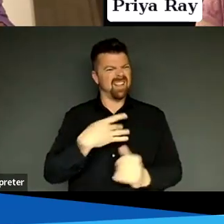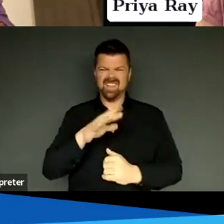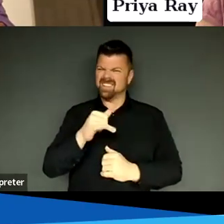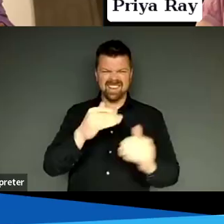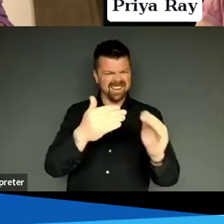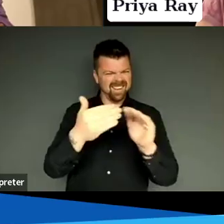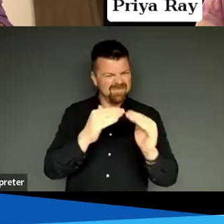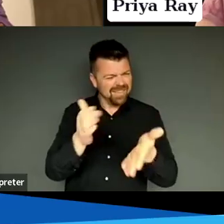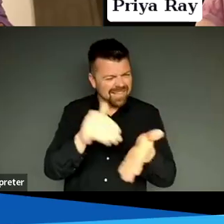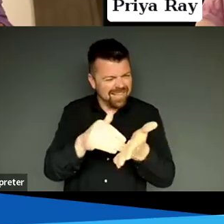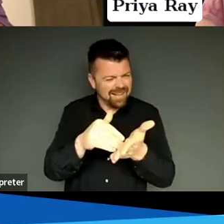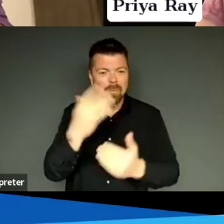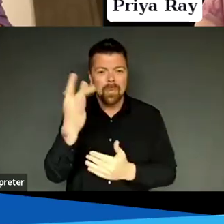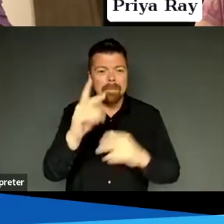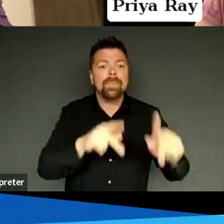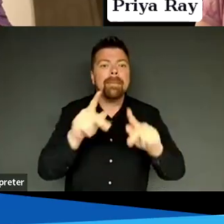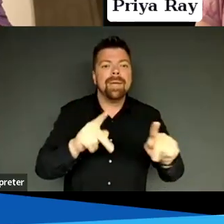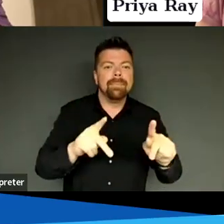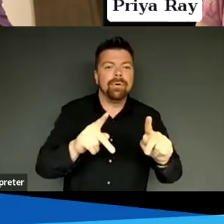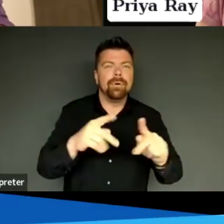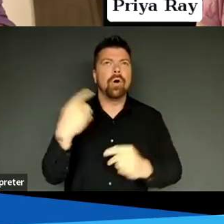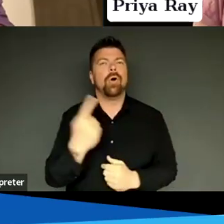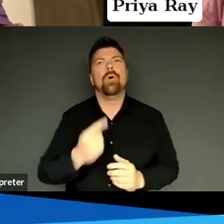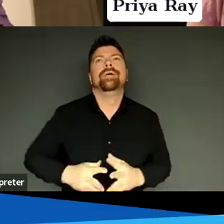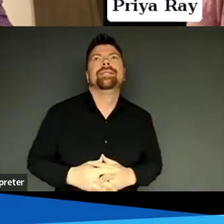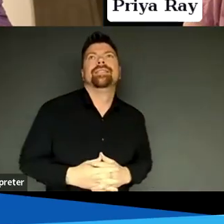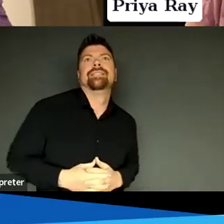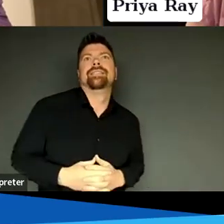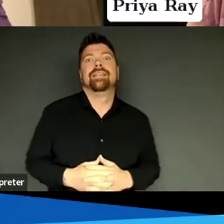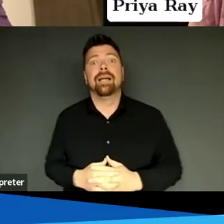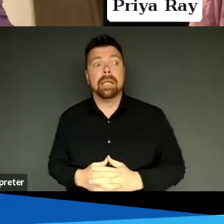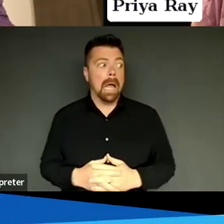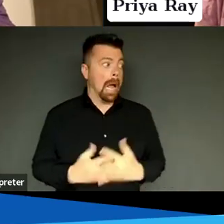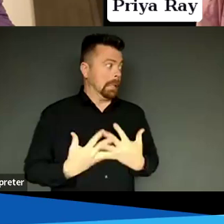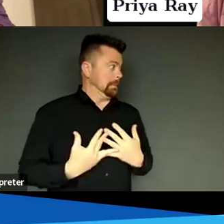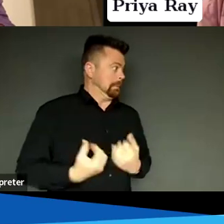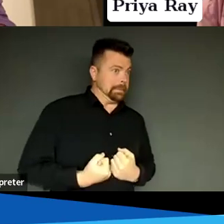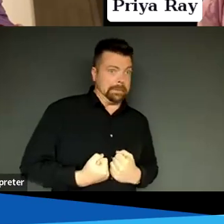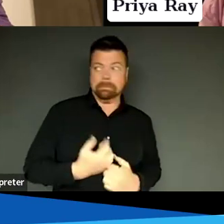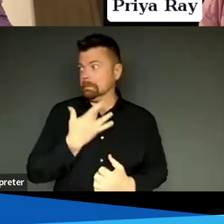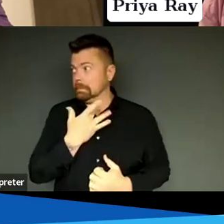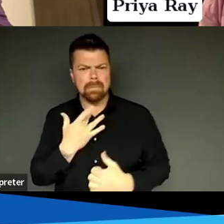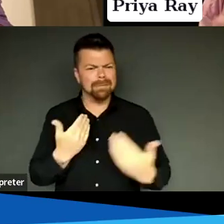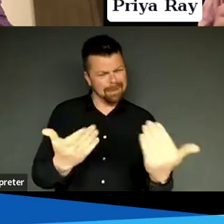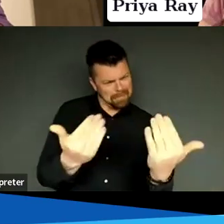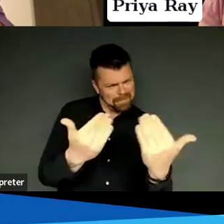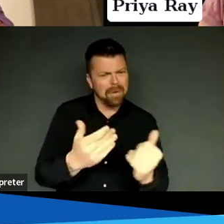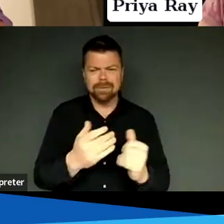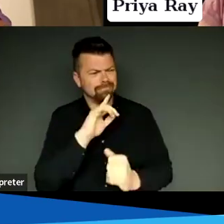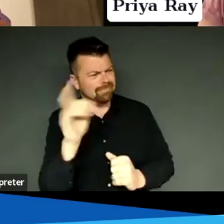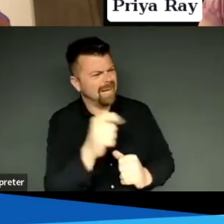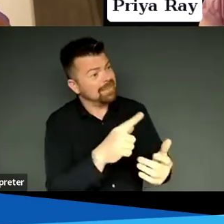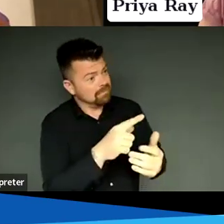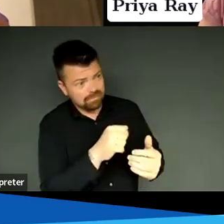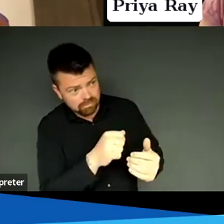because they're always like, don't hesitate to ask someone to help you. So if there's like an area that